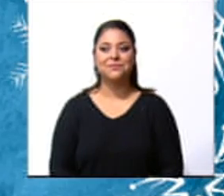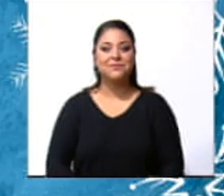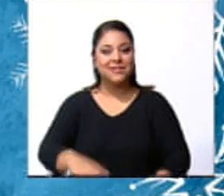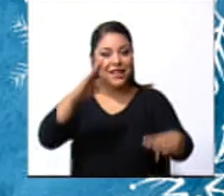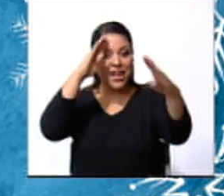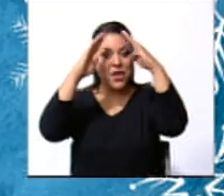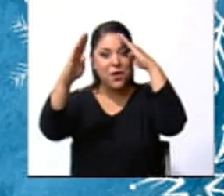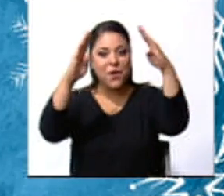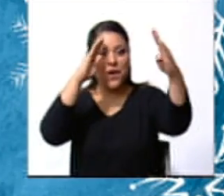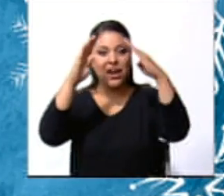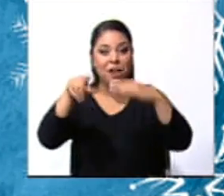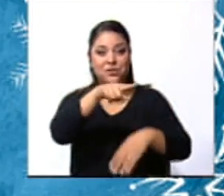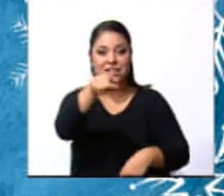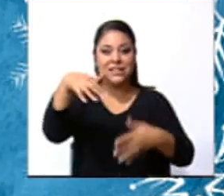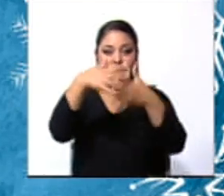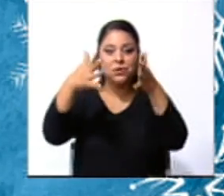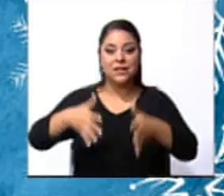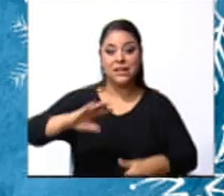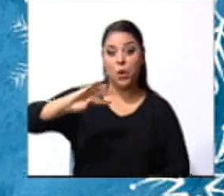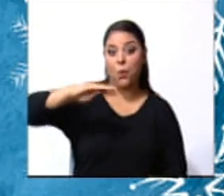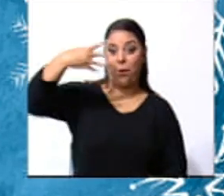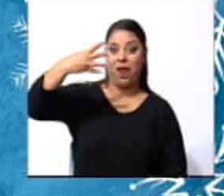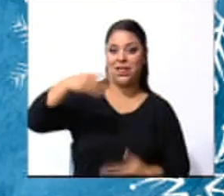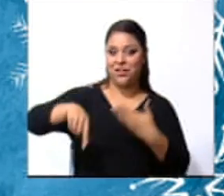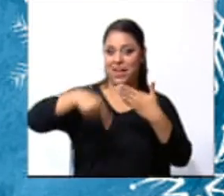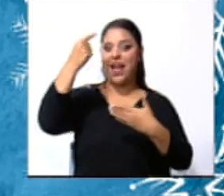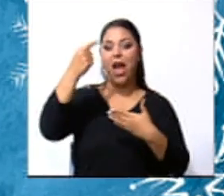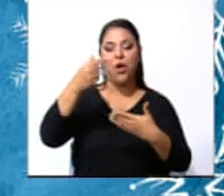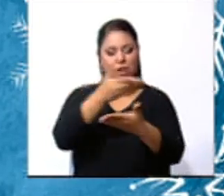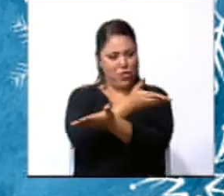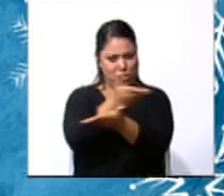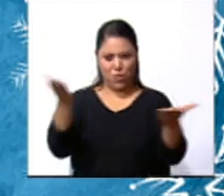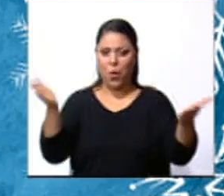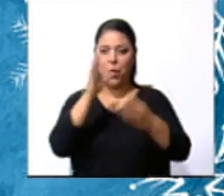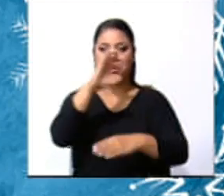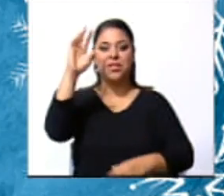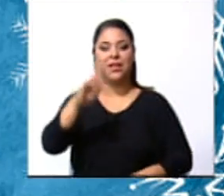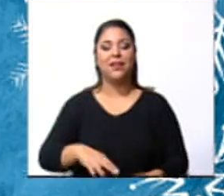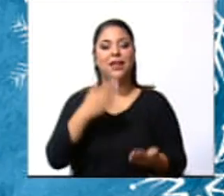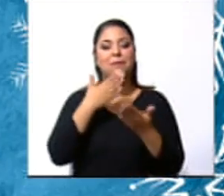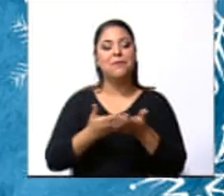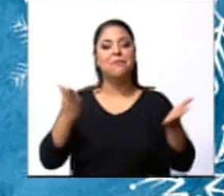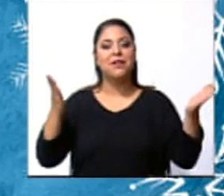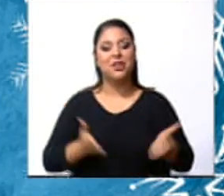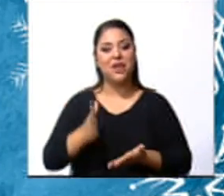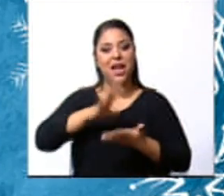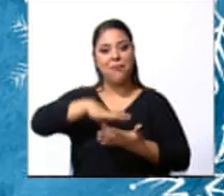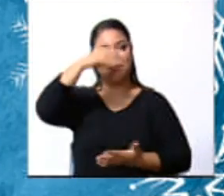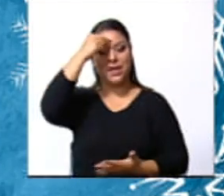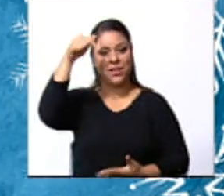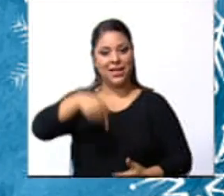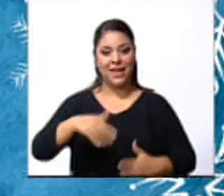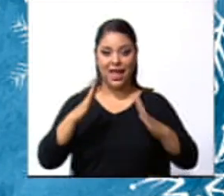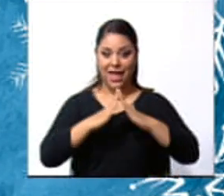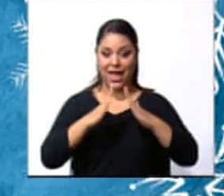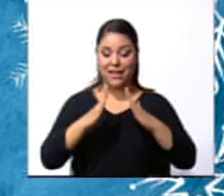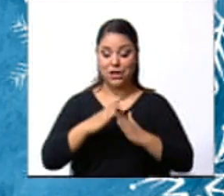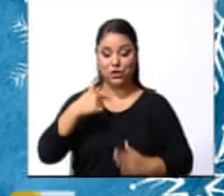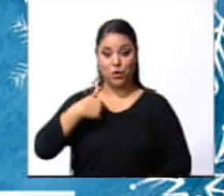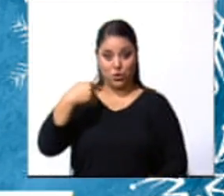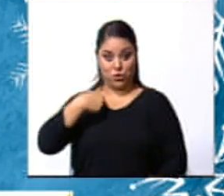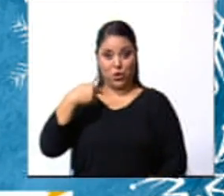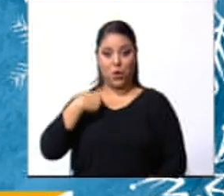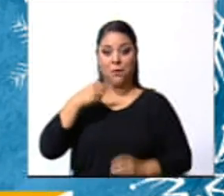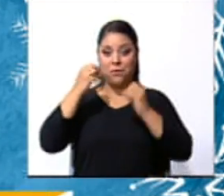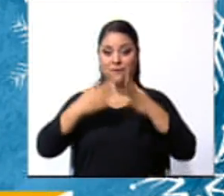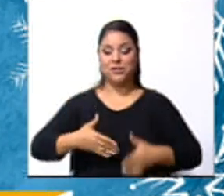Hello, fourth grade students from all over Costa Rica. Welcome to Learning at Home. It's me, Teacher